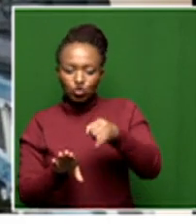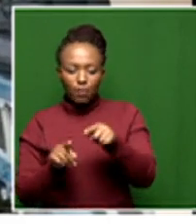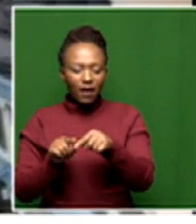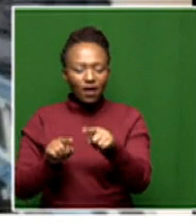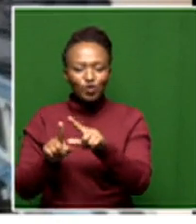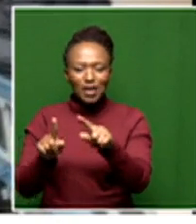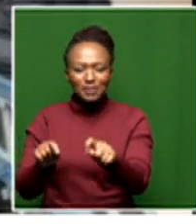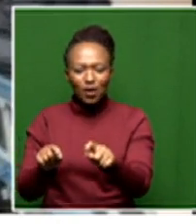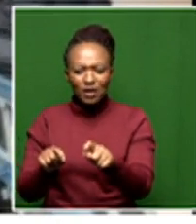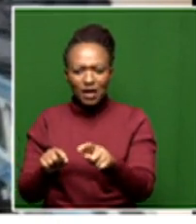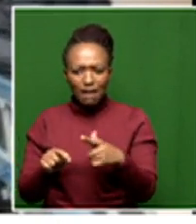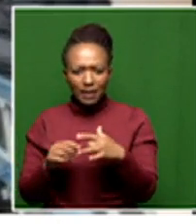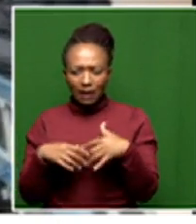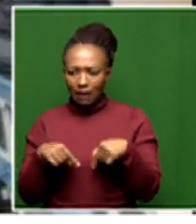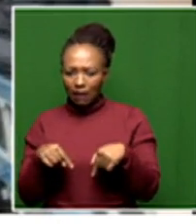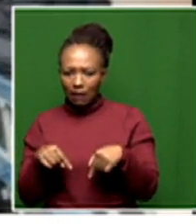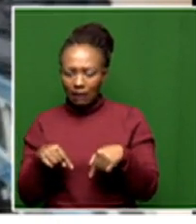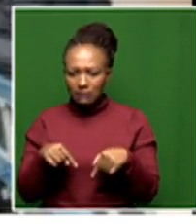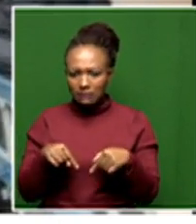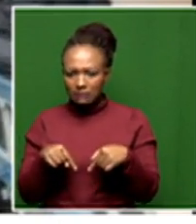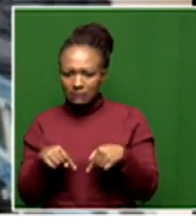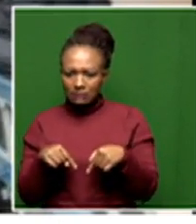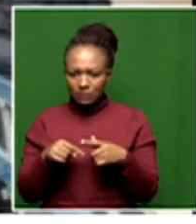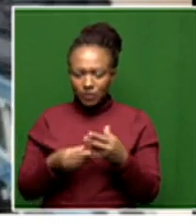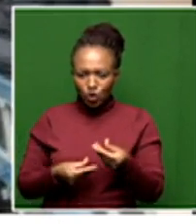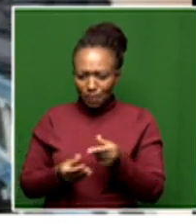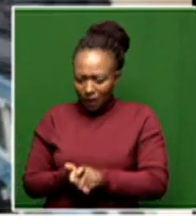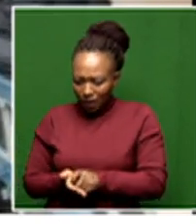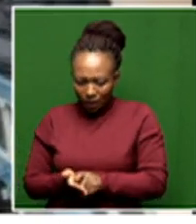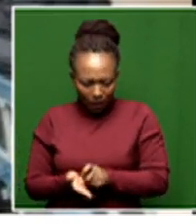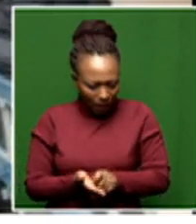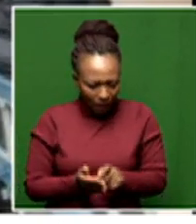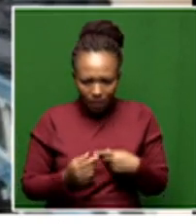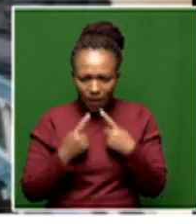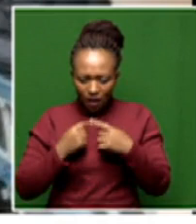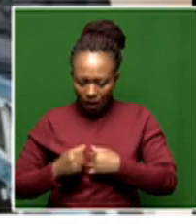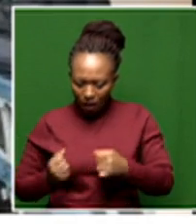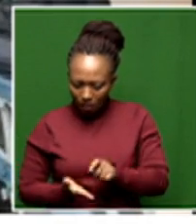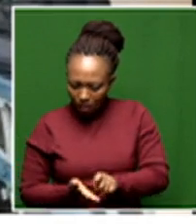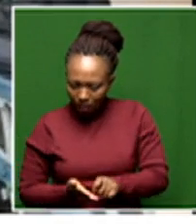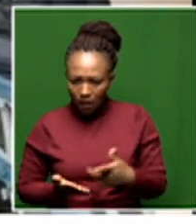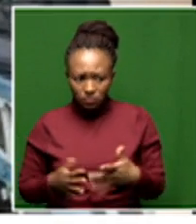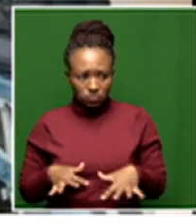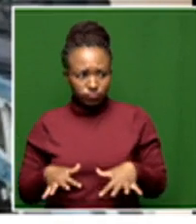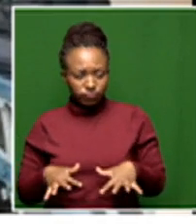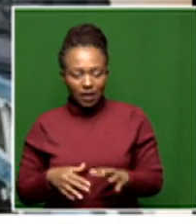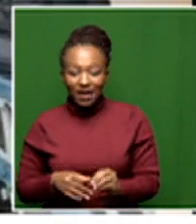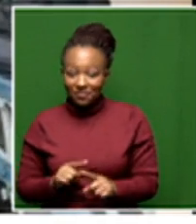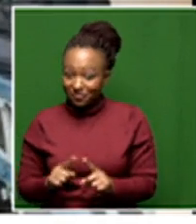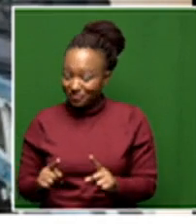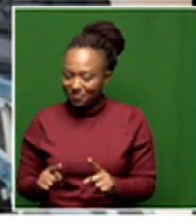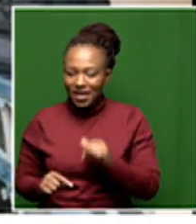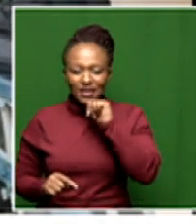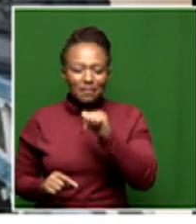the other day, and I was like so anxious. I had to complete all of these documents and pre-flight declarations and so even the